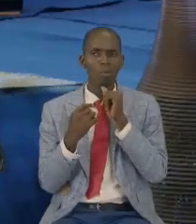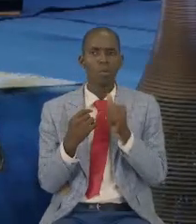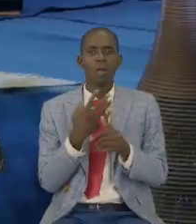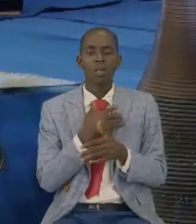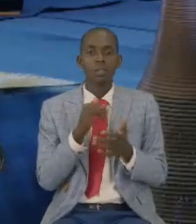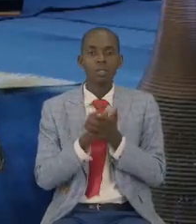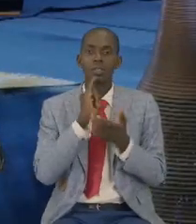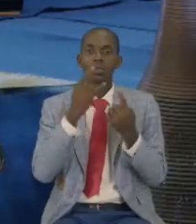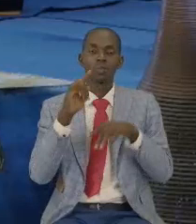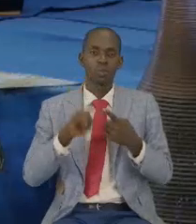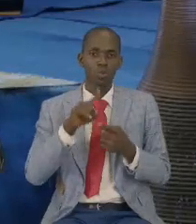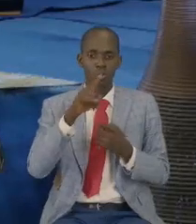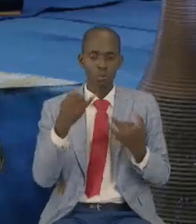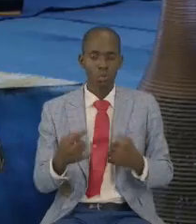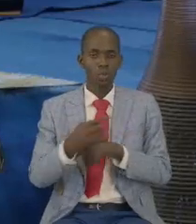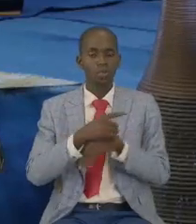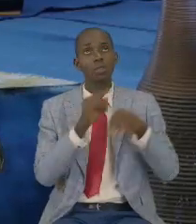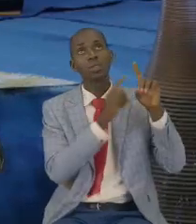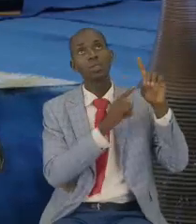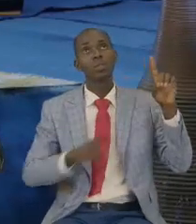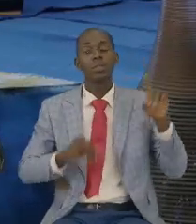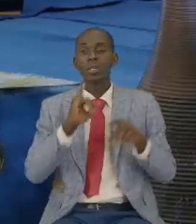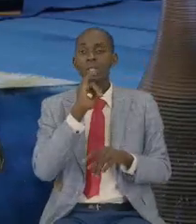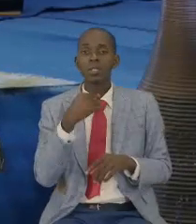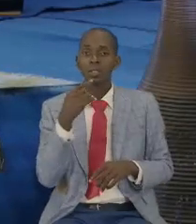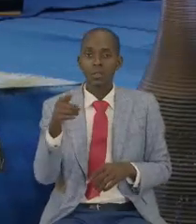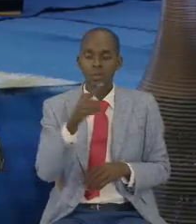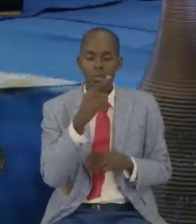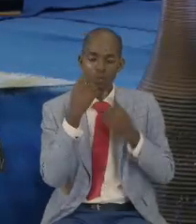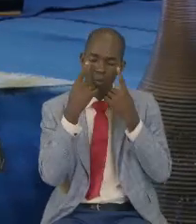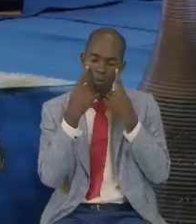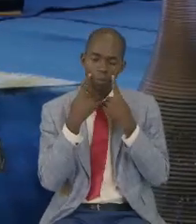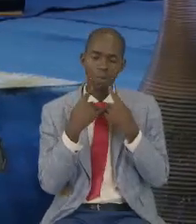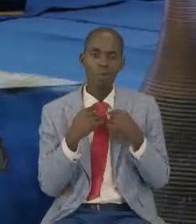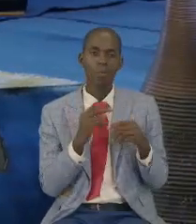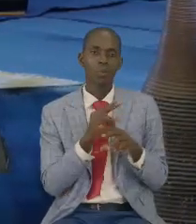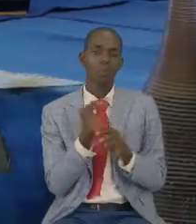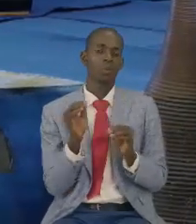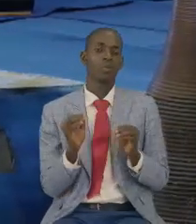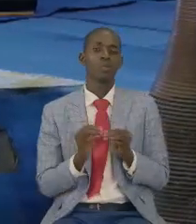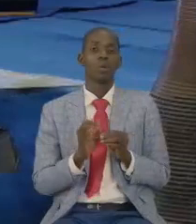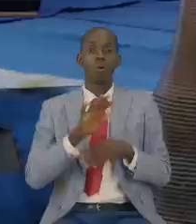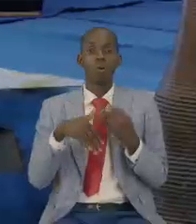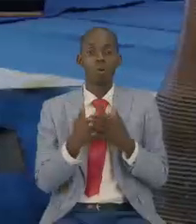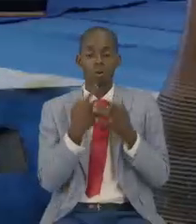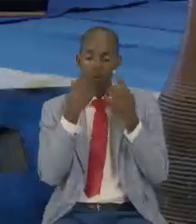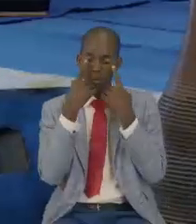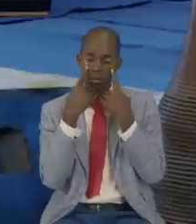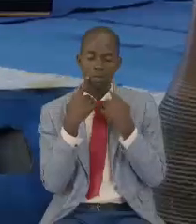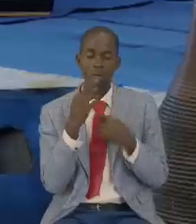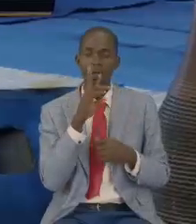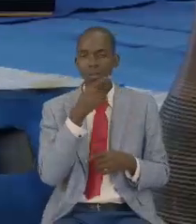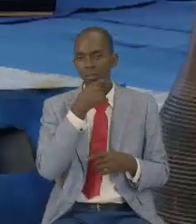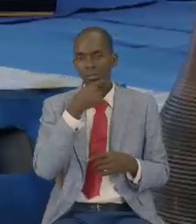saying, weep not. All your tears are dried. Because behold,